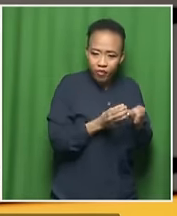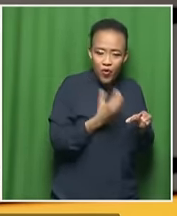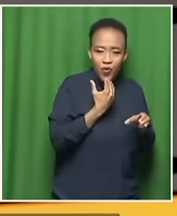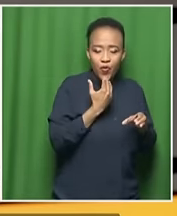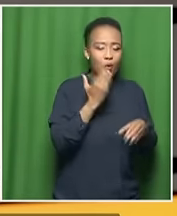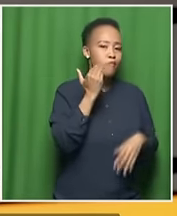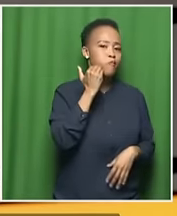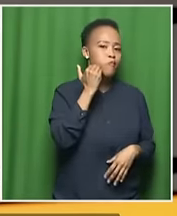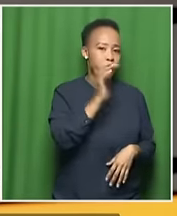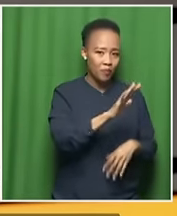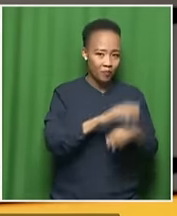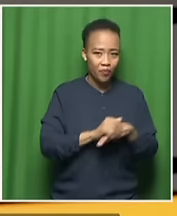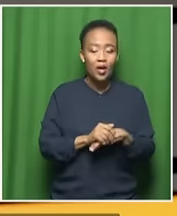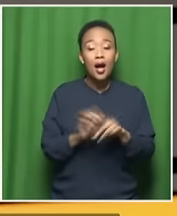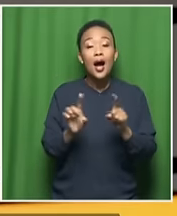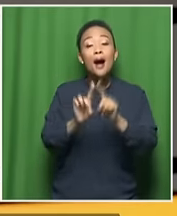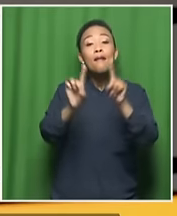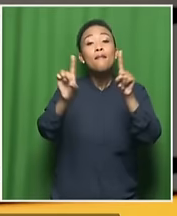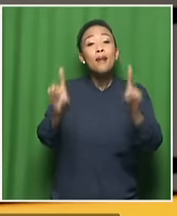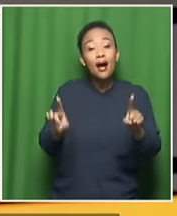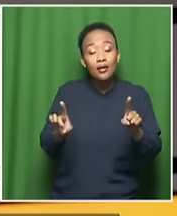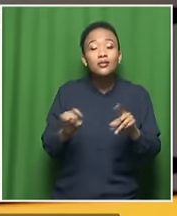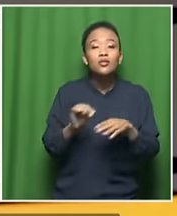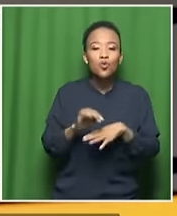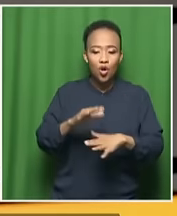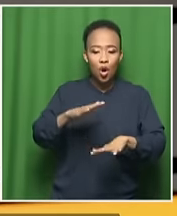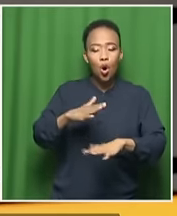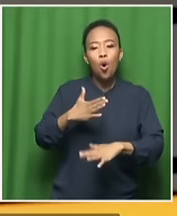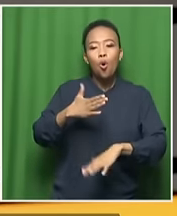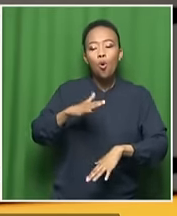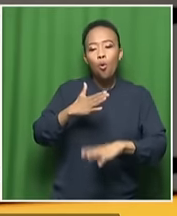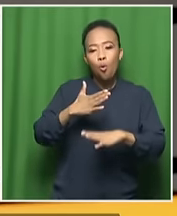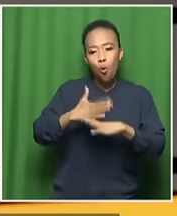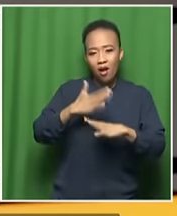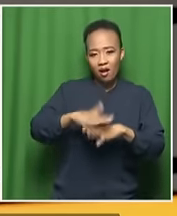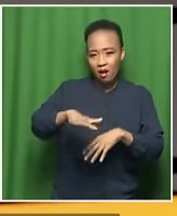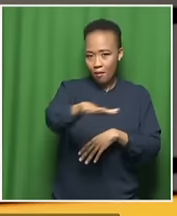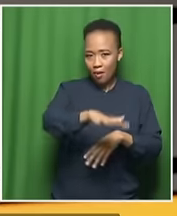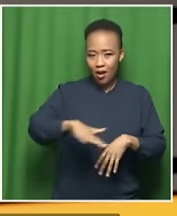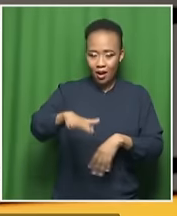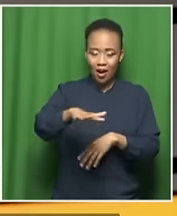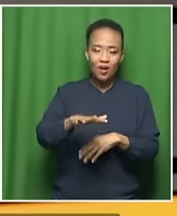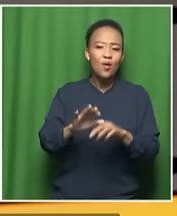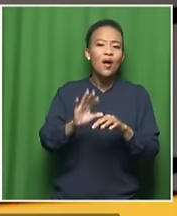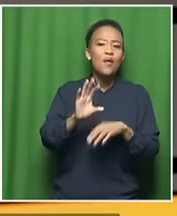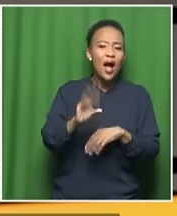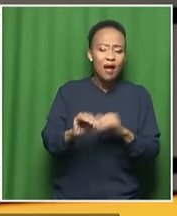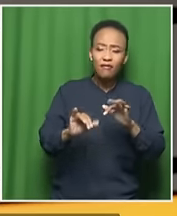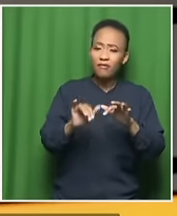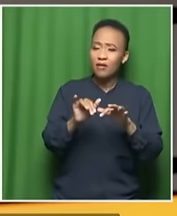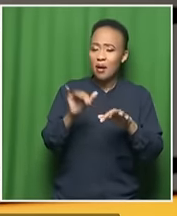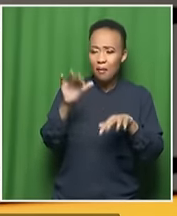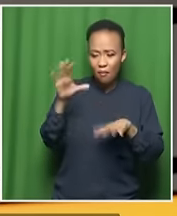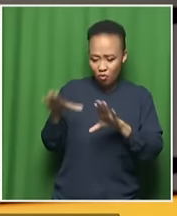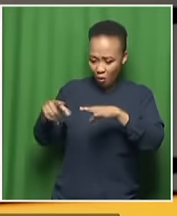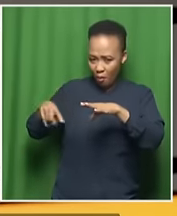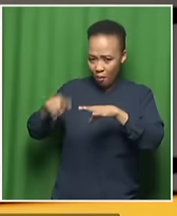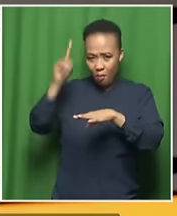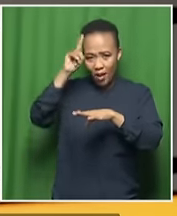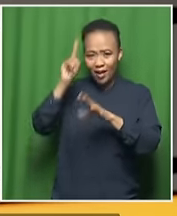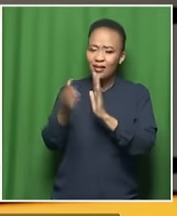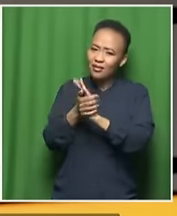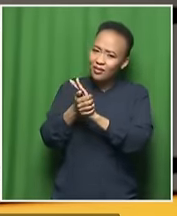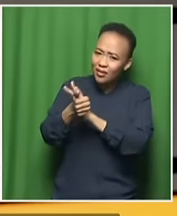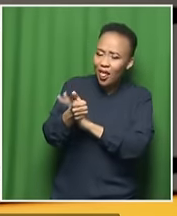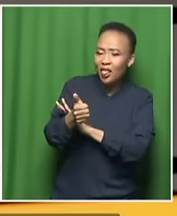market, you have a big pool of black qualified graduates, talented people. And we